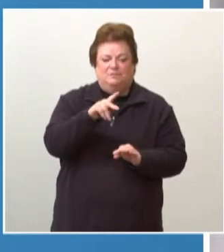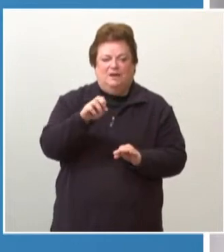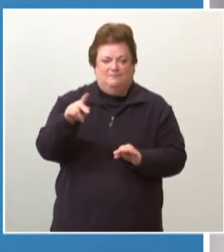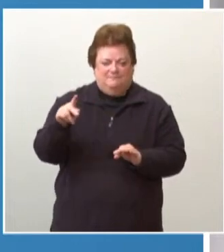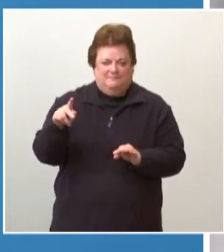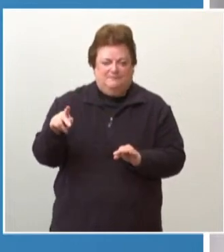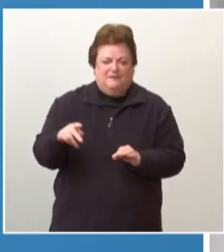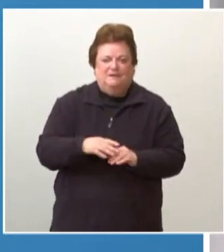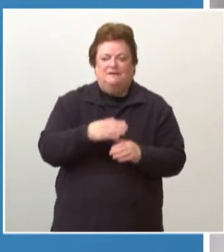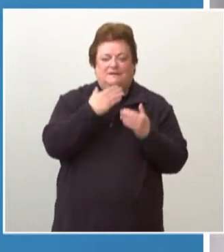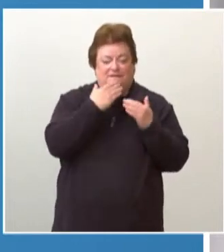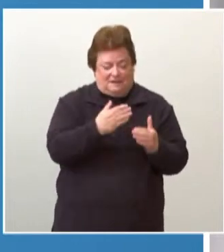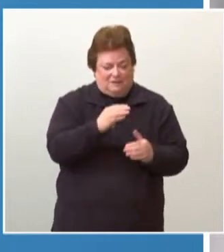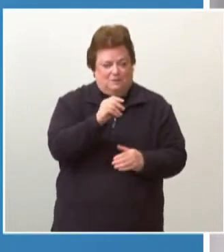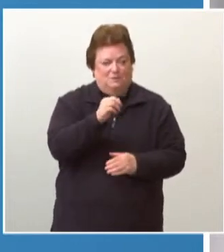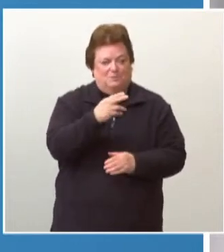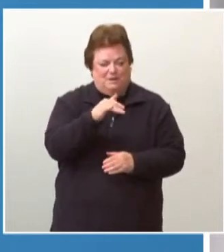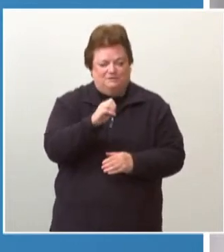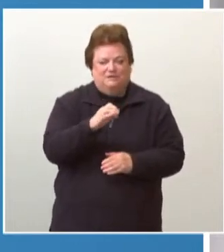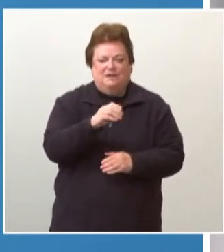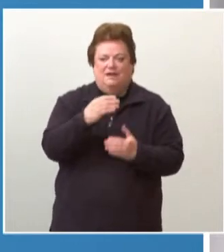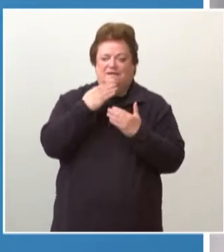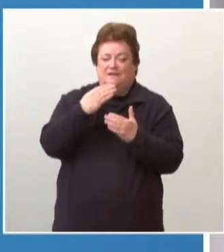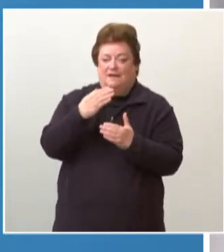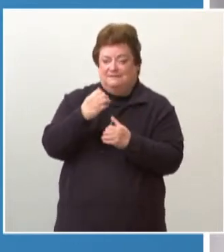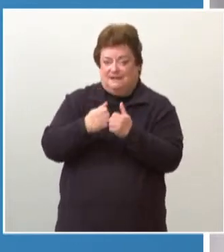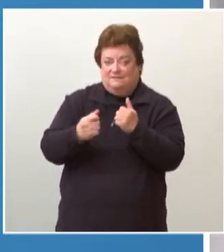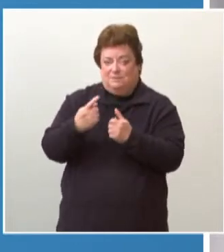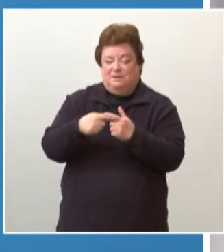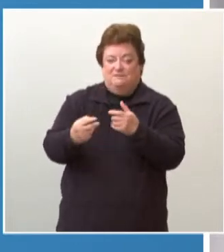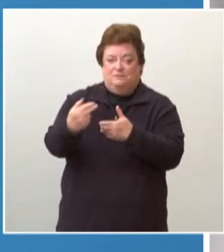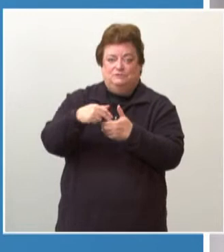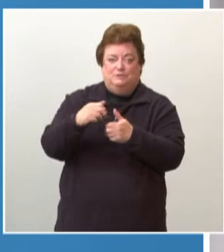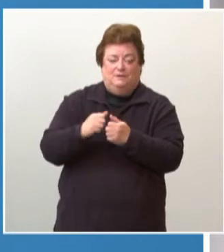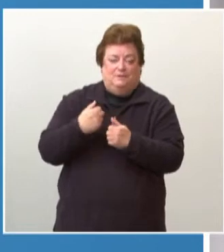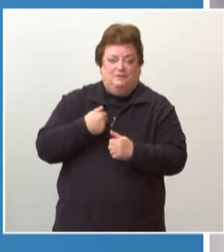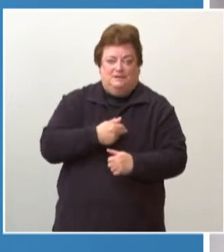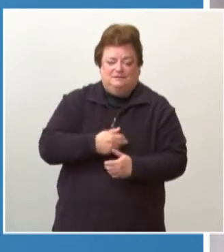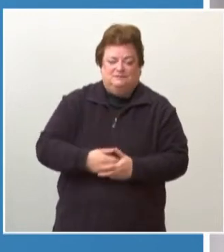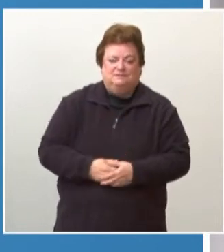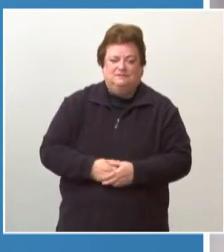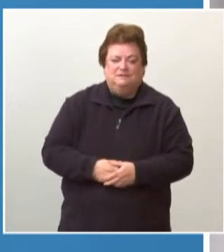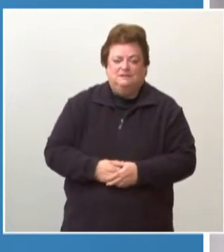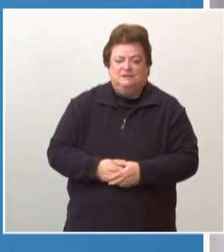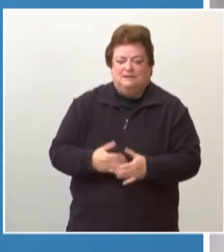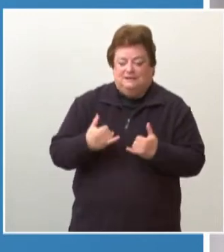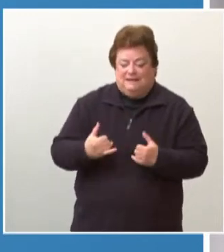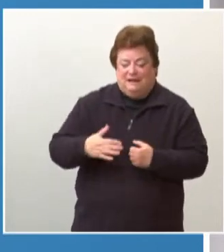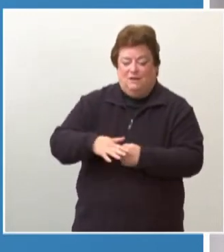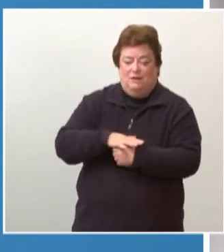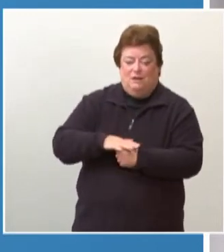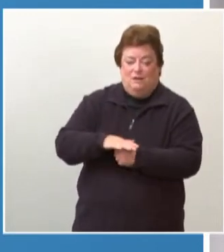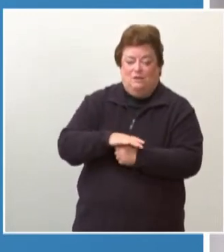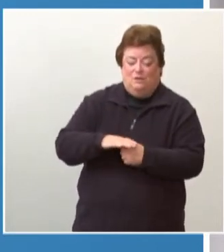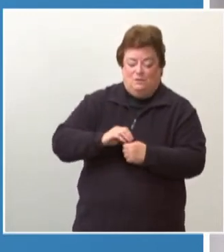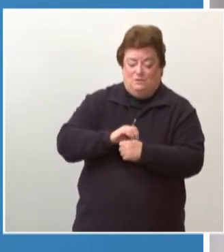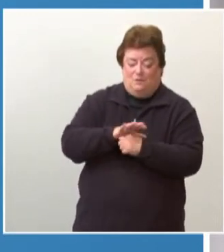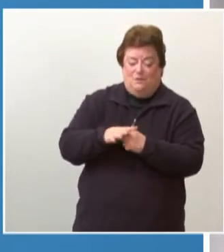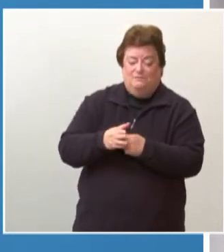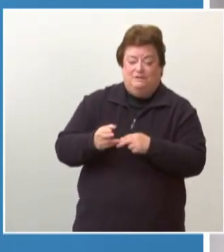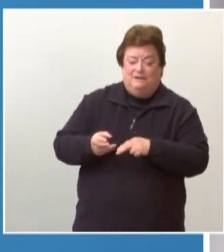Margie Propp. Thank you, Margie, and thanks to everyone for joining us. With the local COVID cases